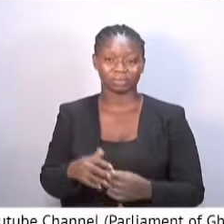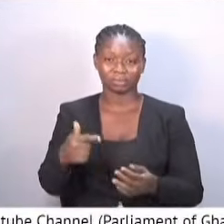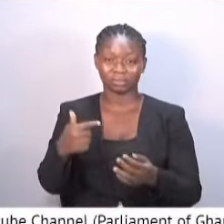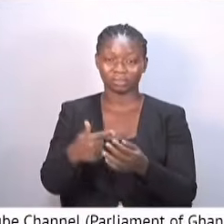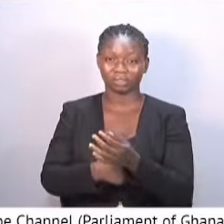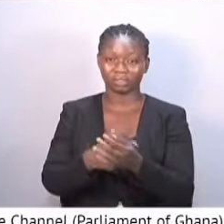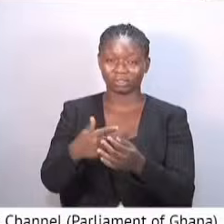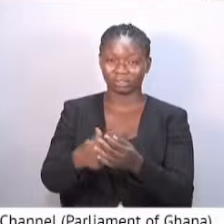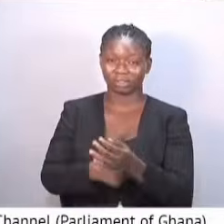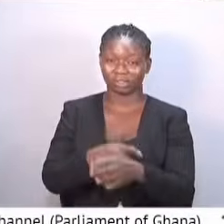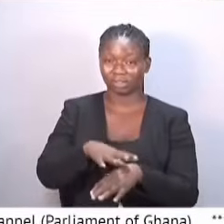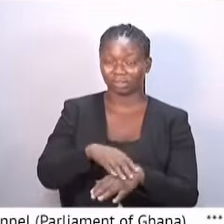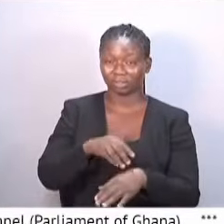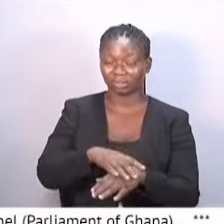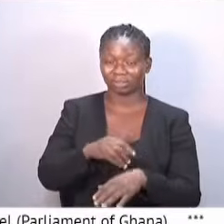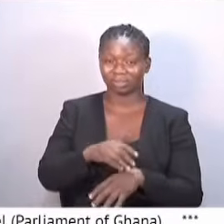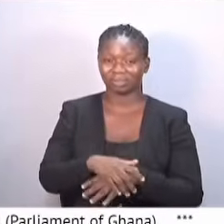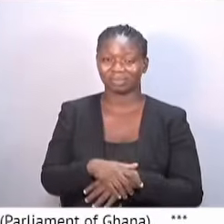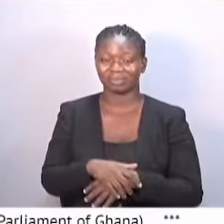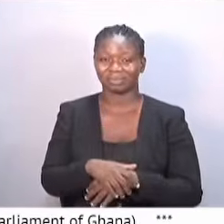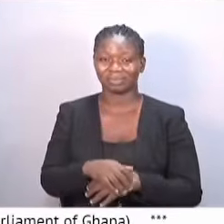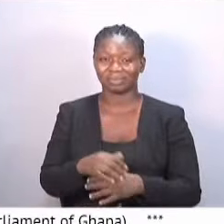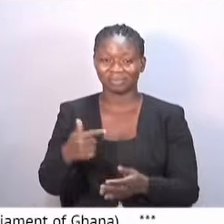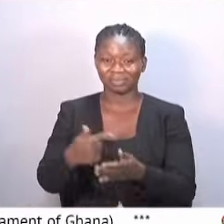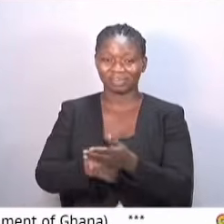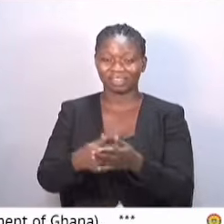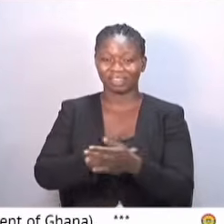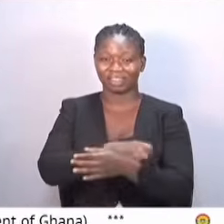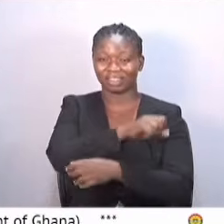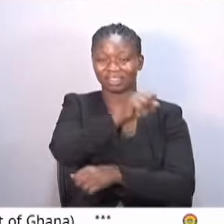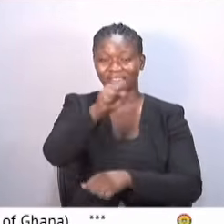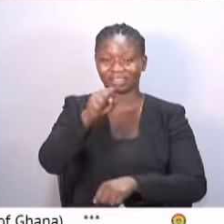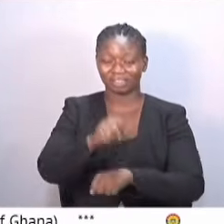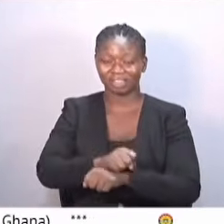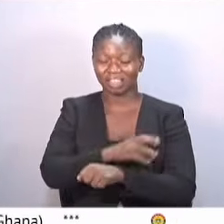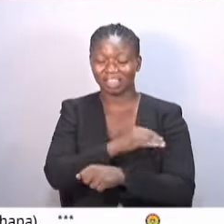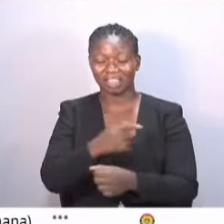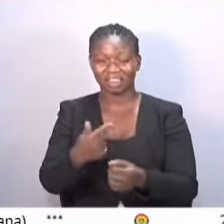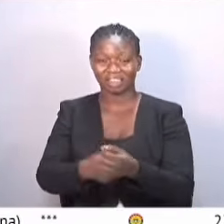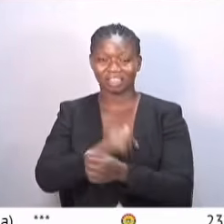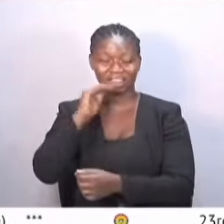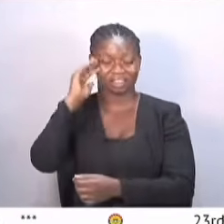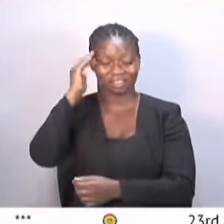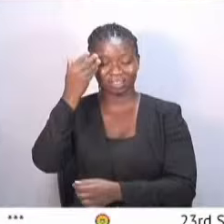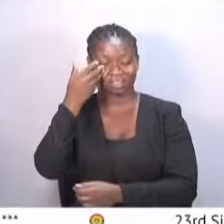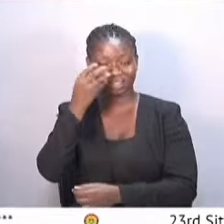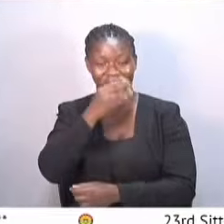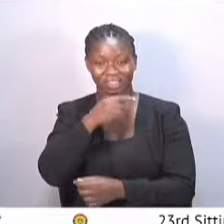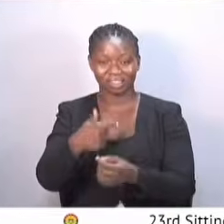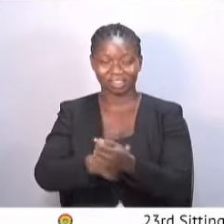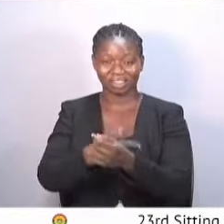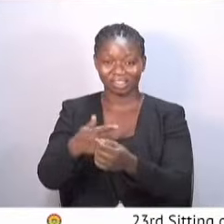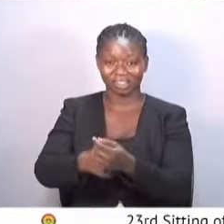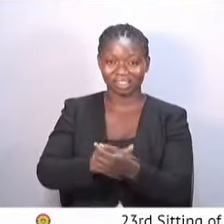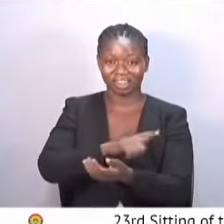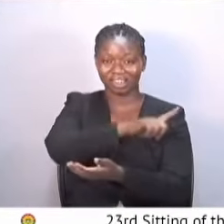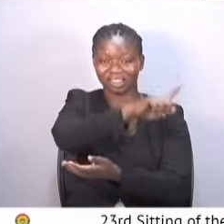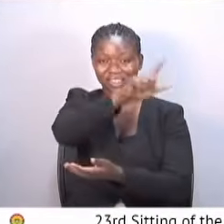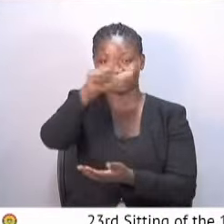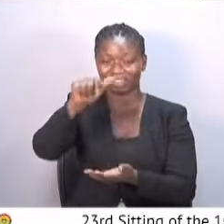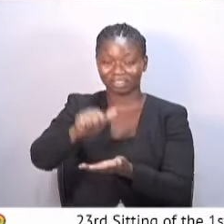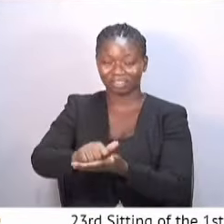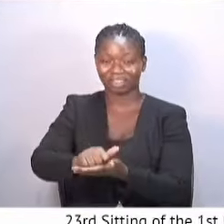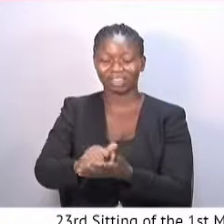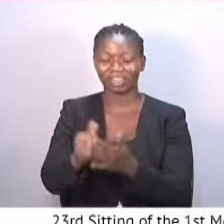Ghana, Sweden, Ghana, Singapore, Ghana, South Korea, Ghana, Liechtenstein. I thank